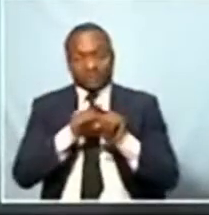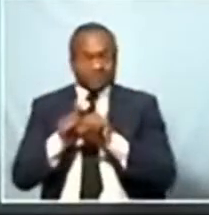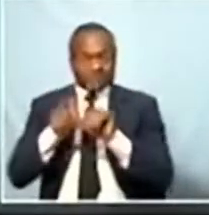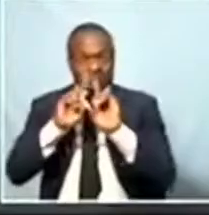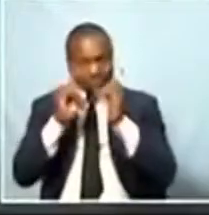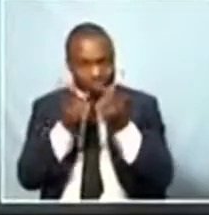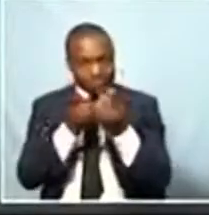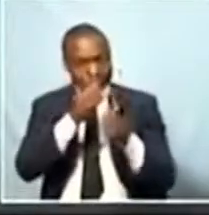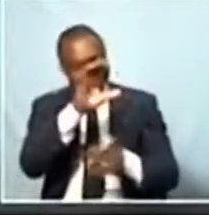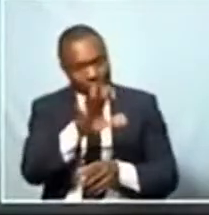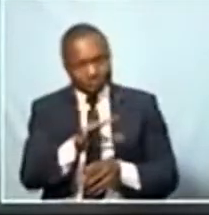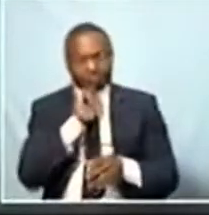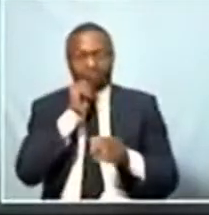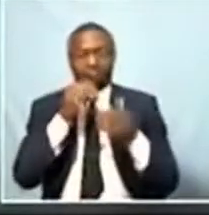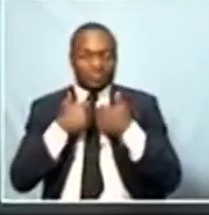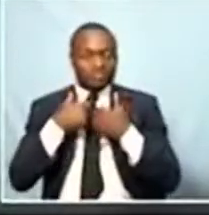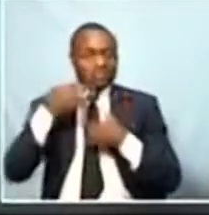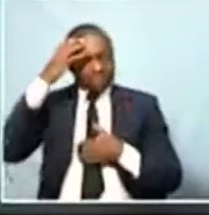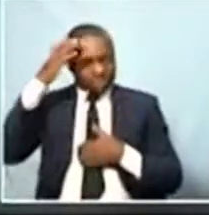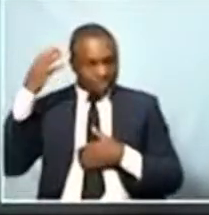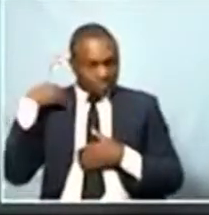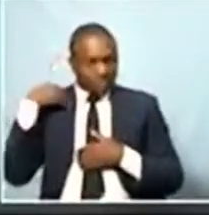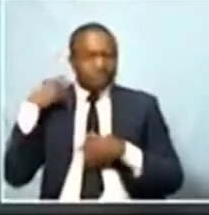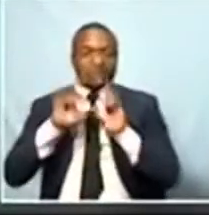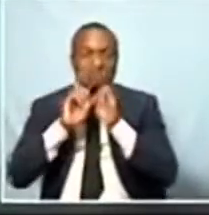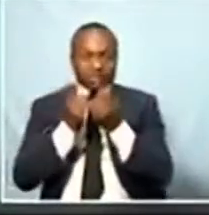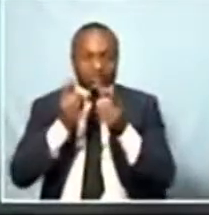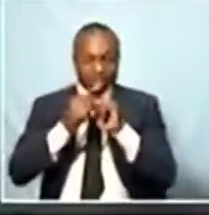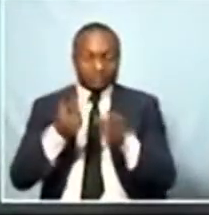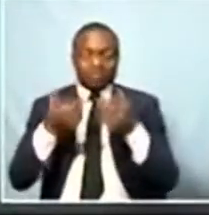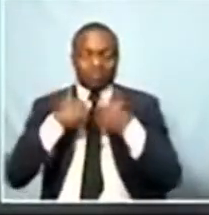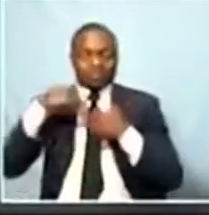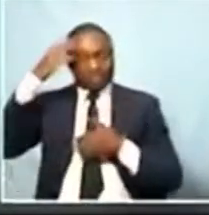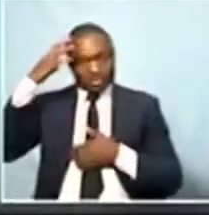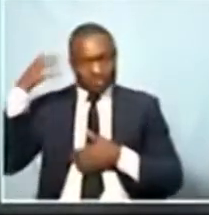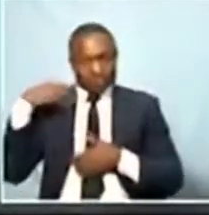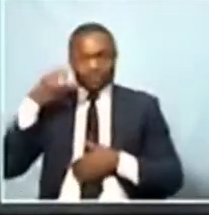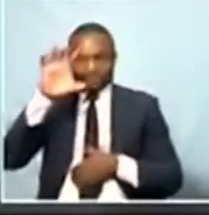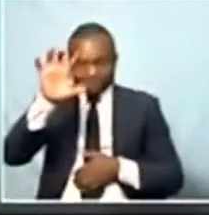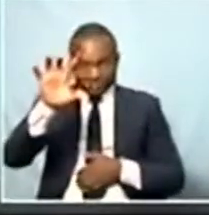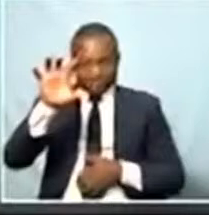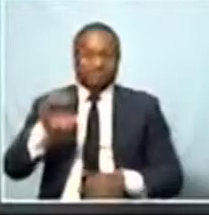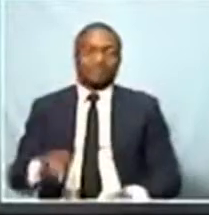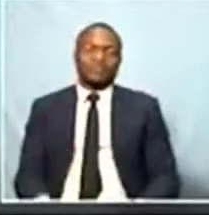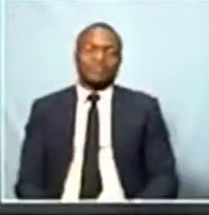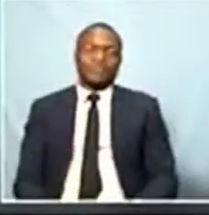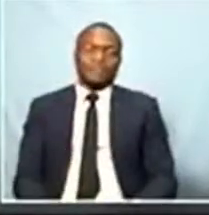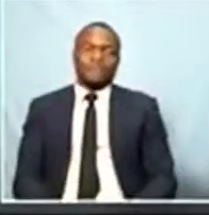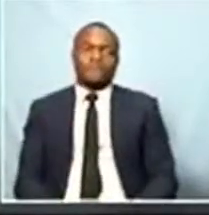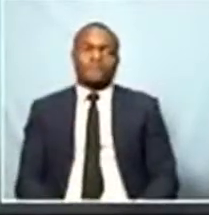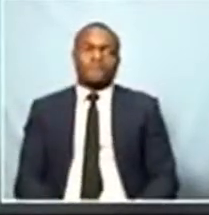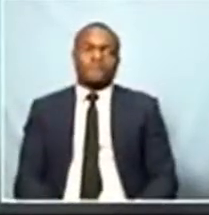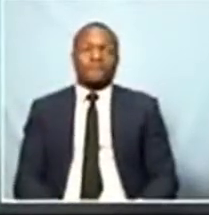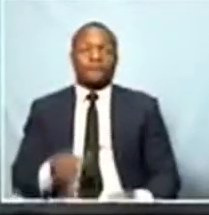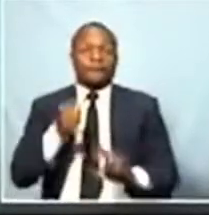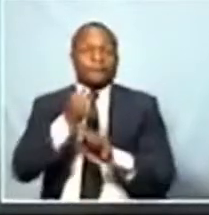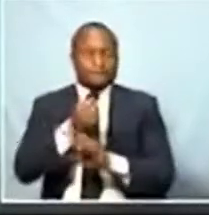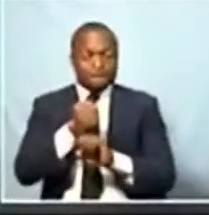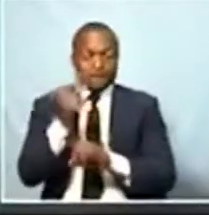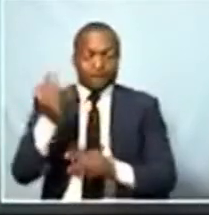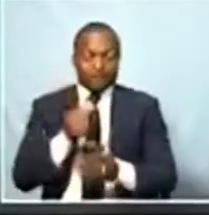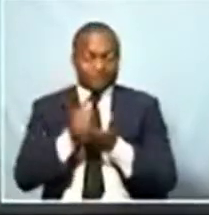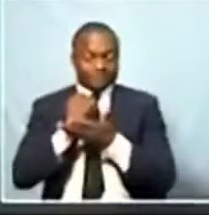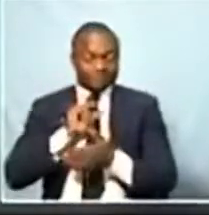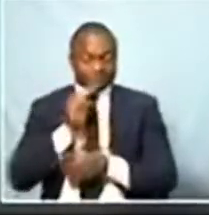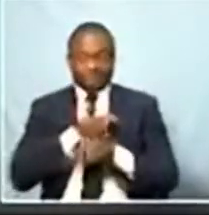because we do not have presence in the districts, we only have presence in the provinces. So the champions come in to help us,